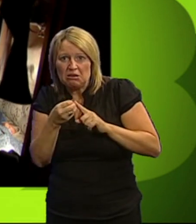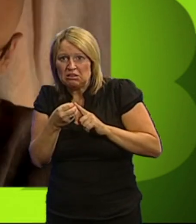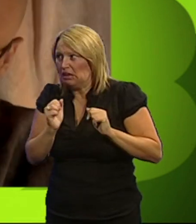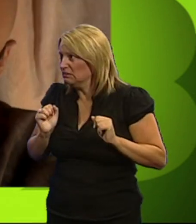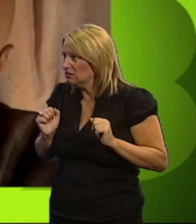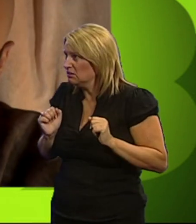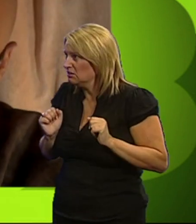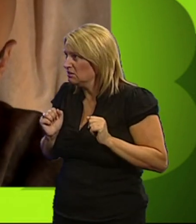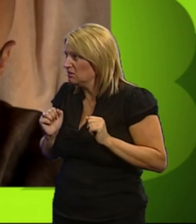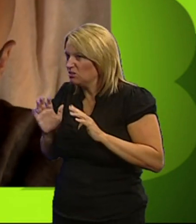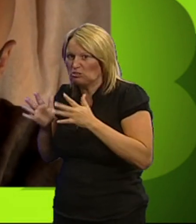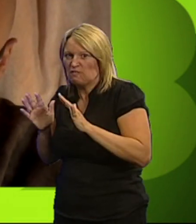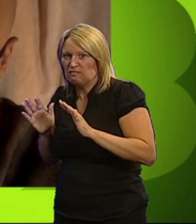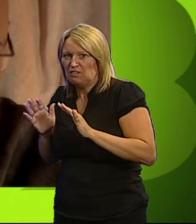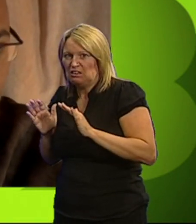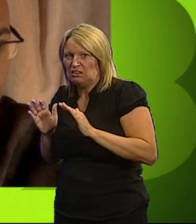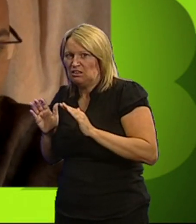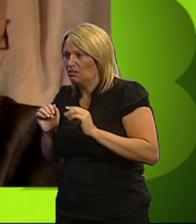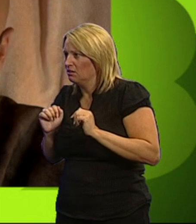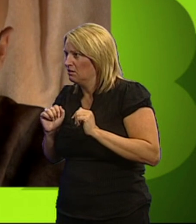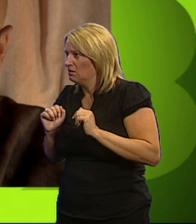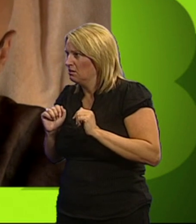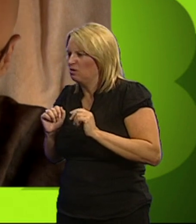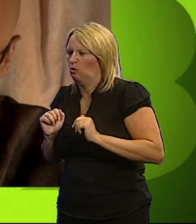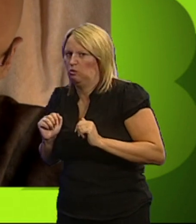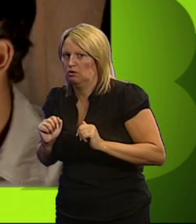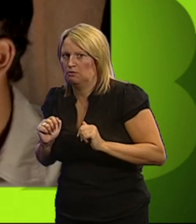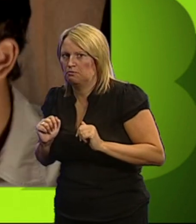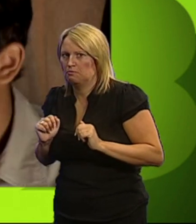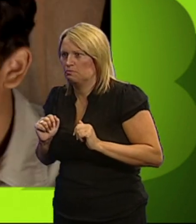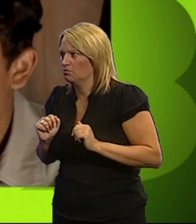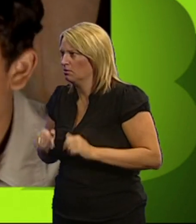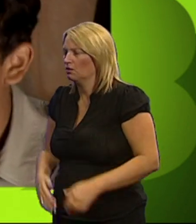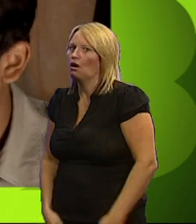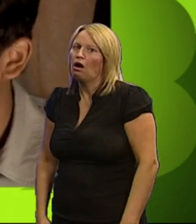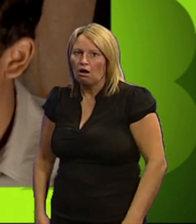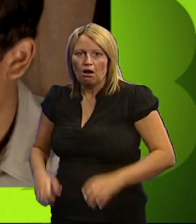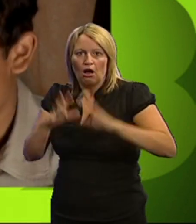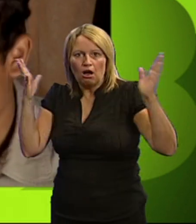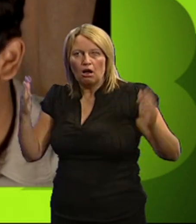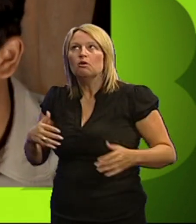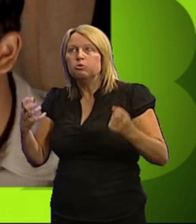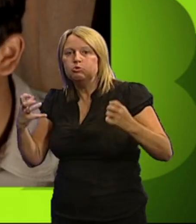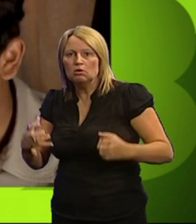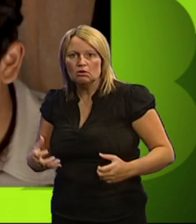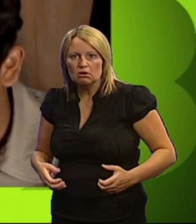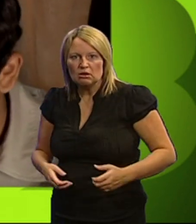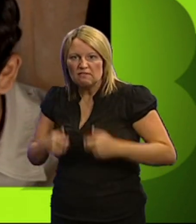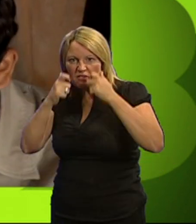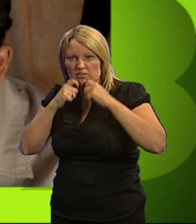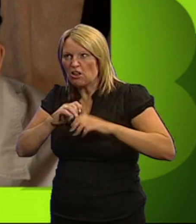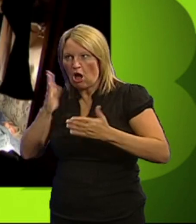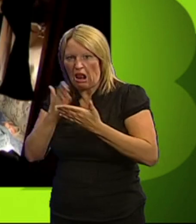Yes. Sort of. No. We'll sharpen the wooden stakes. The guy's clearly a